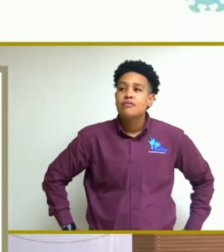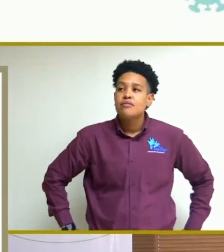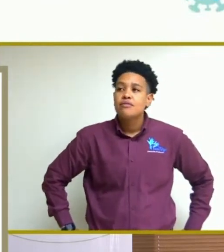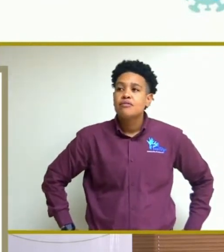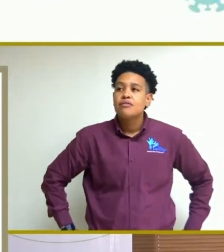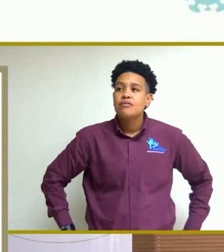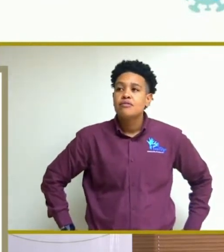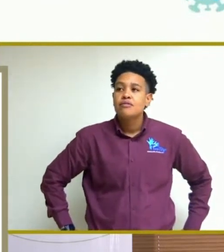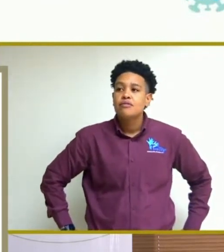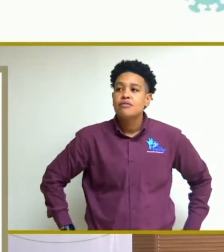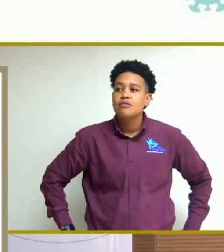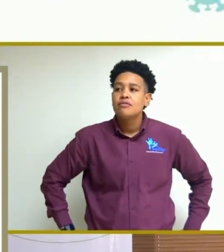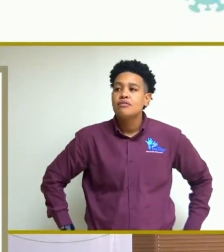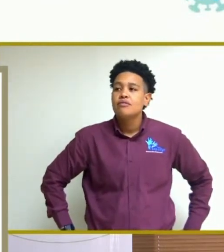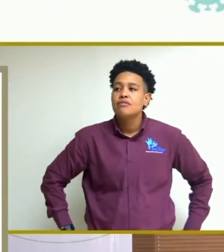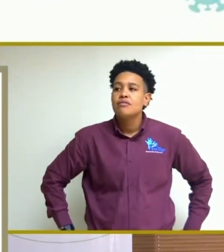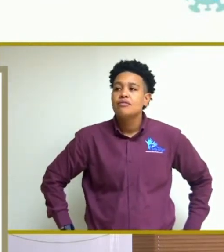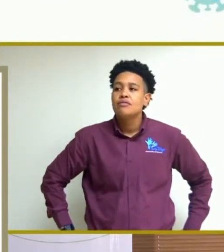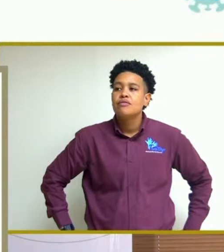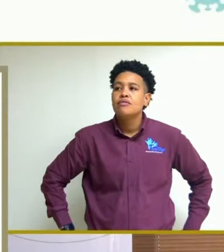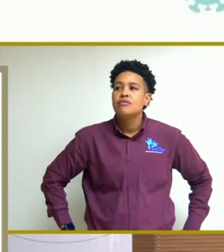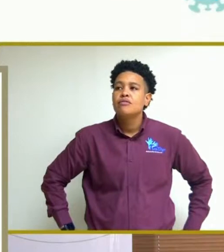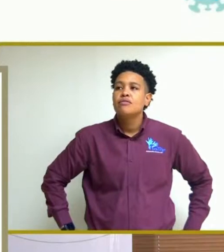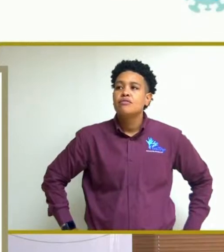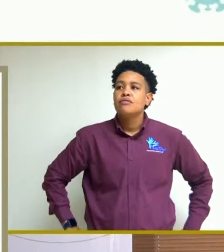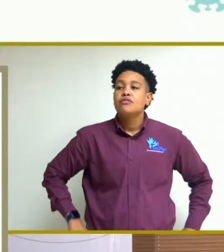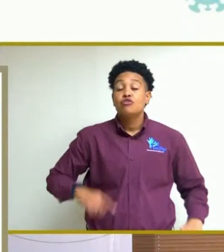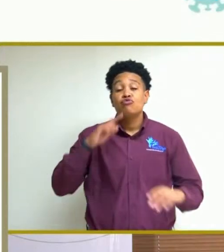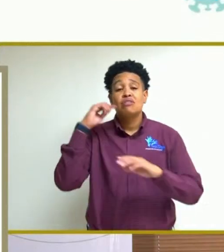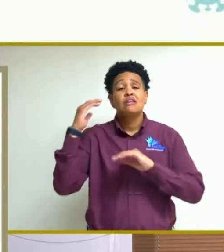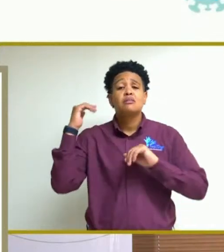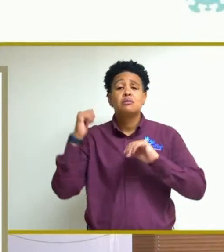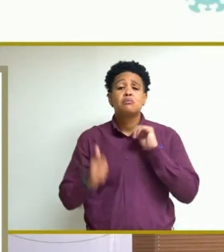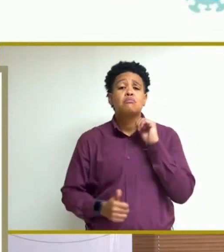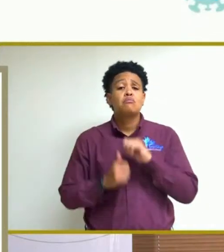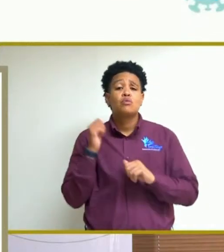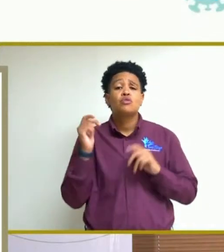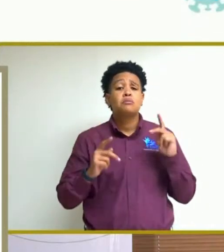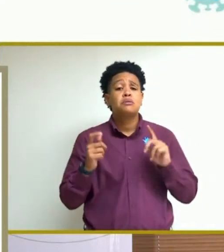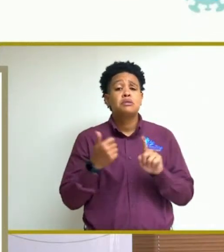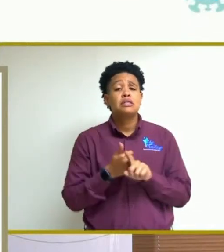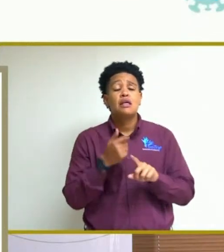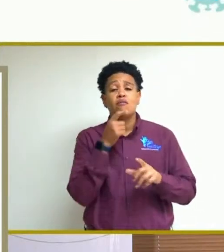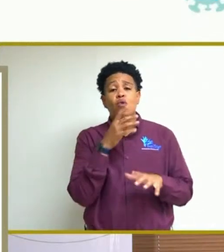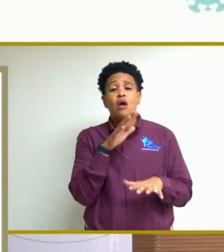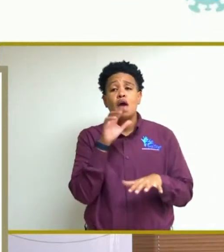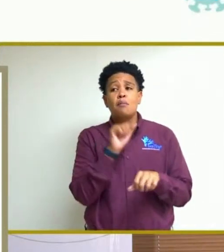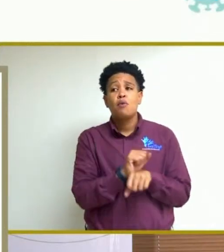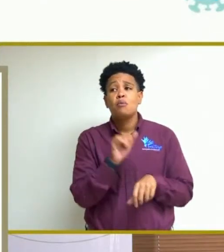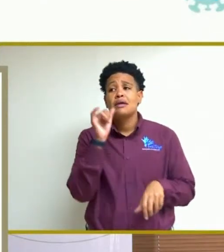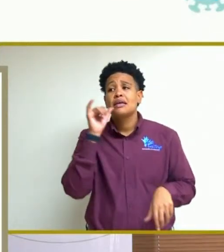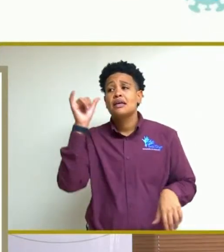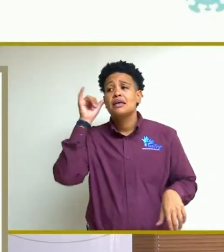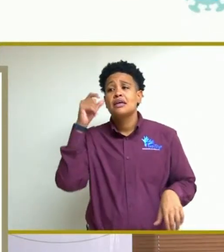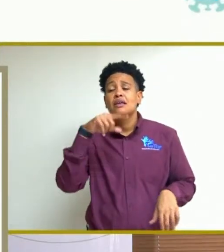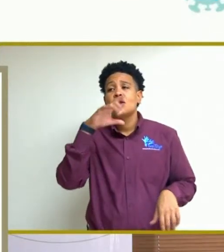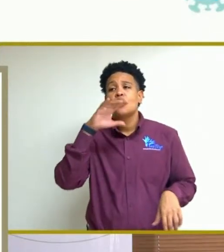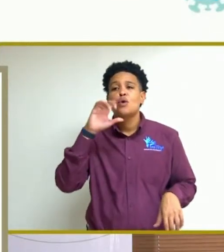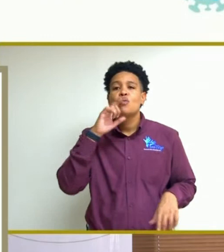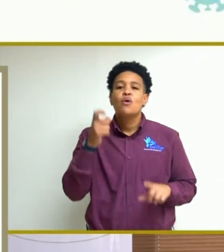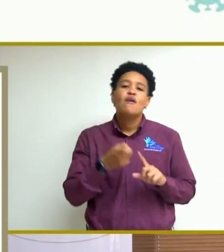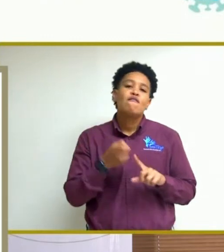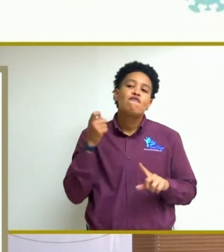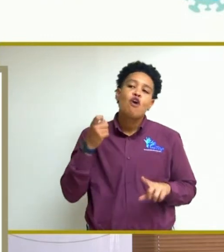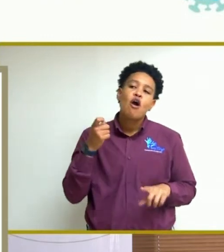Well, as was expected, Minister, the majority of the persons who made appointments yesterday were